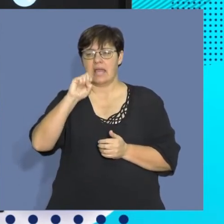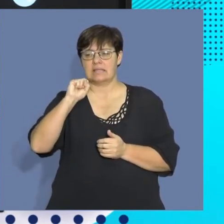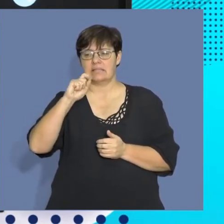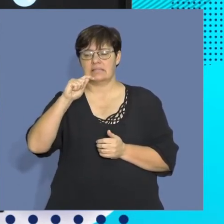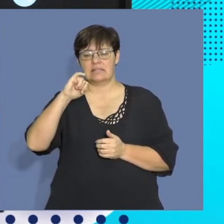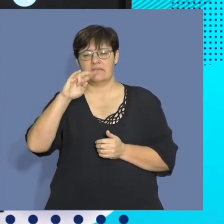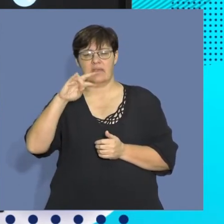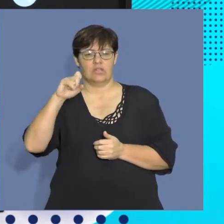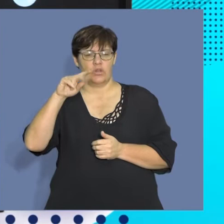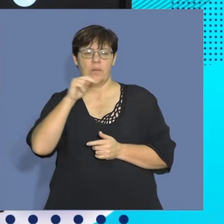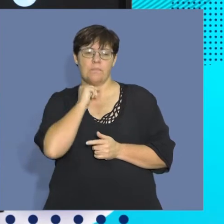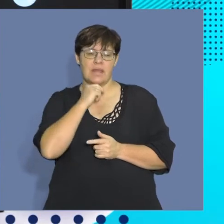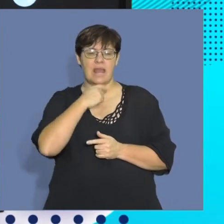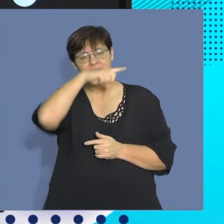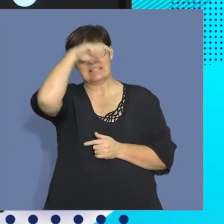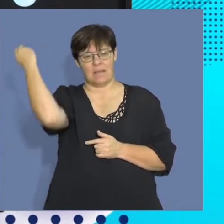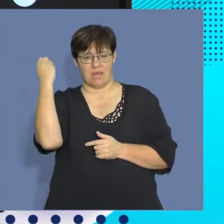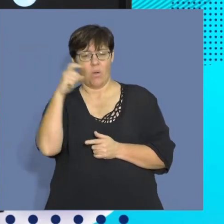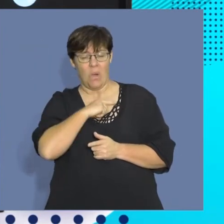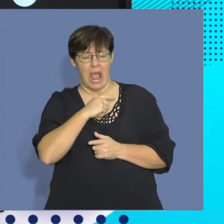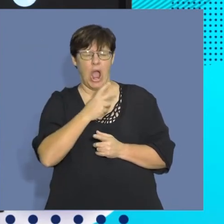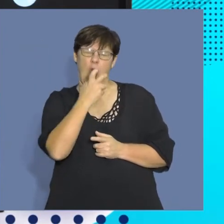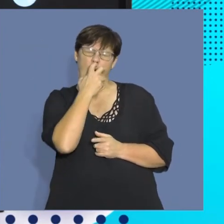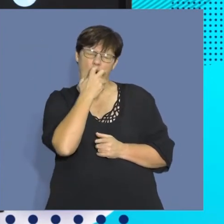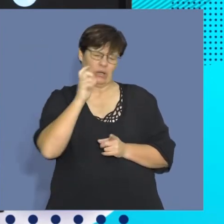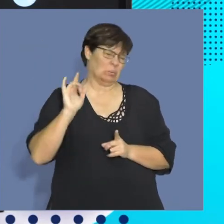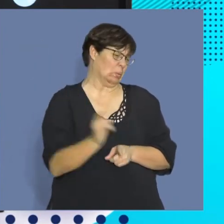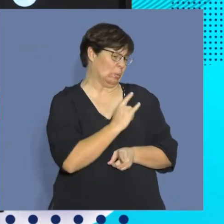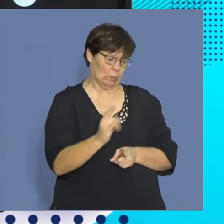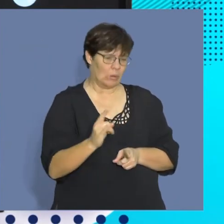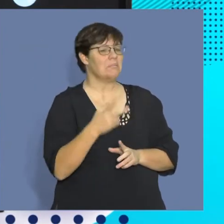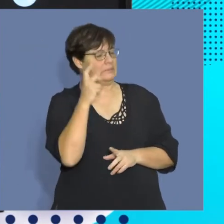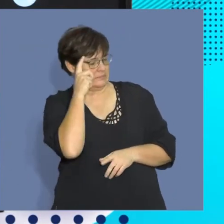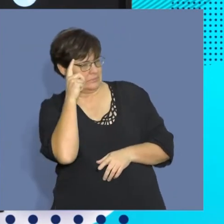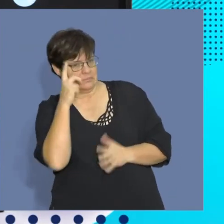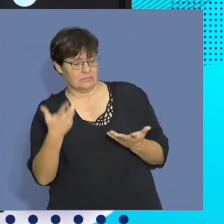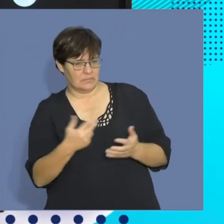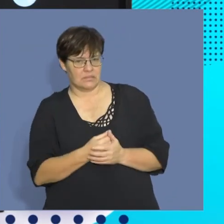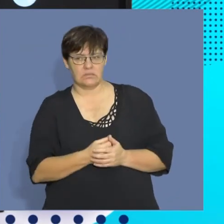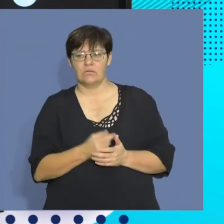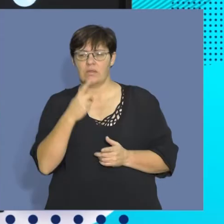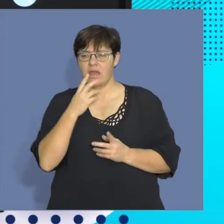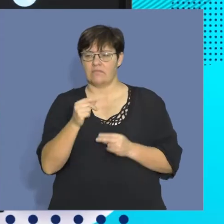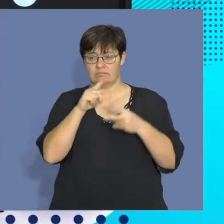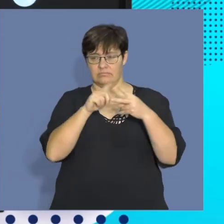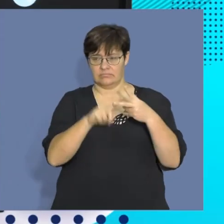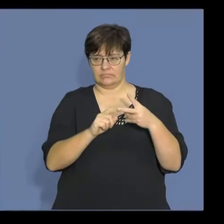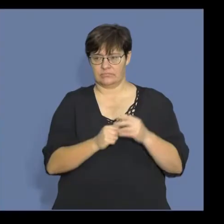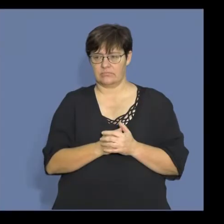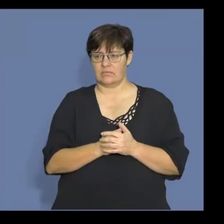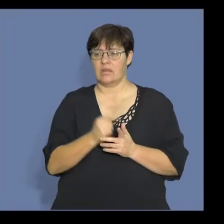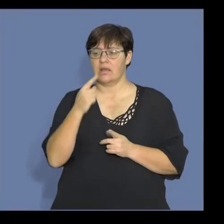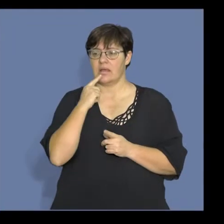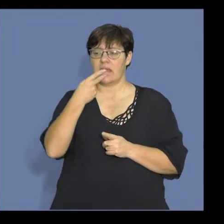is again a summer sleep, and that is to avoid the unfavorable or the extremely hot conditions. So here we've got two